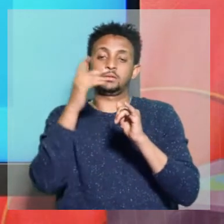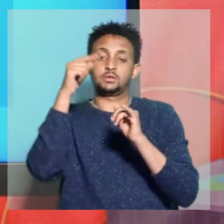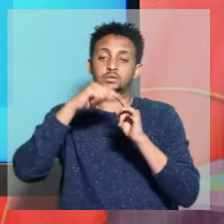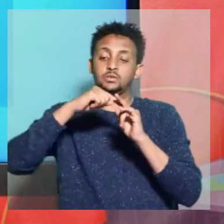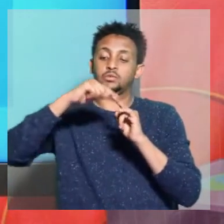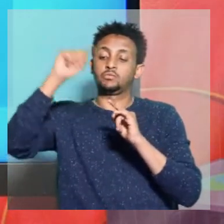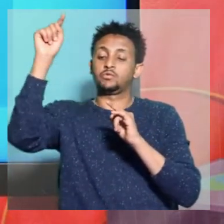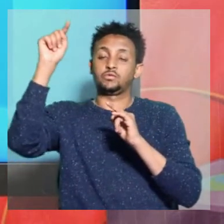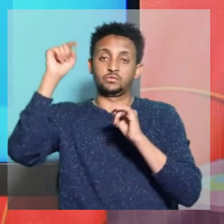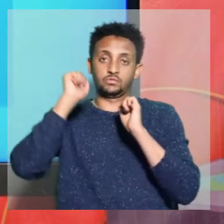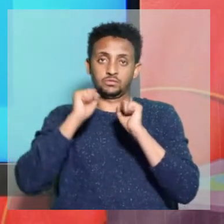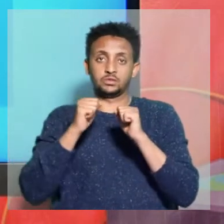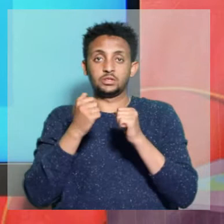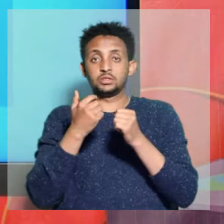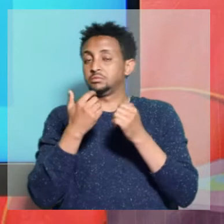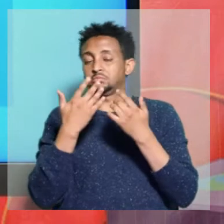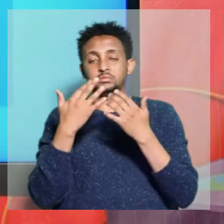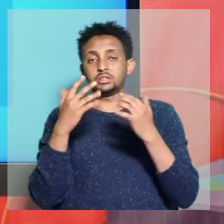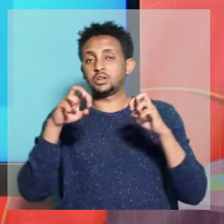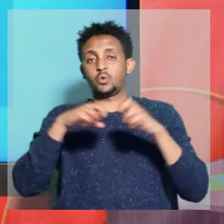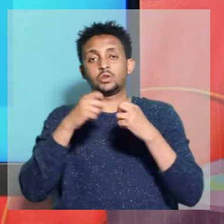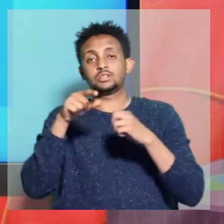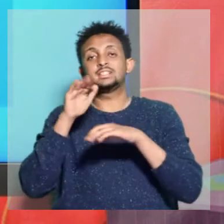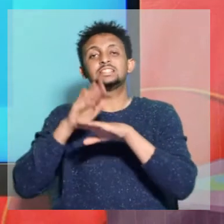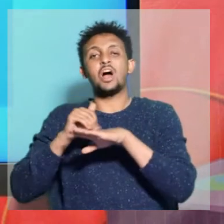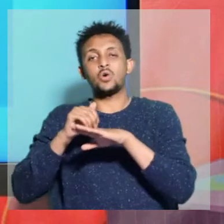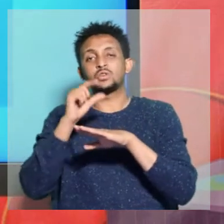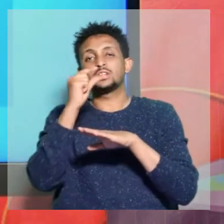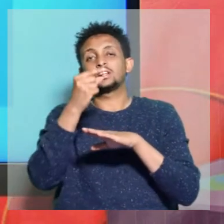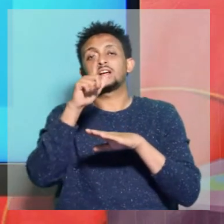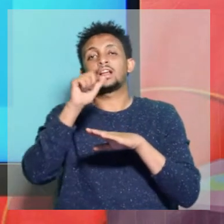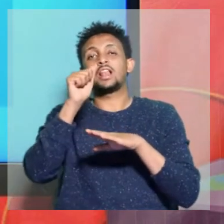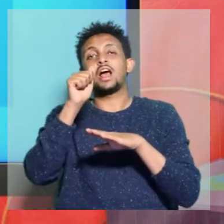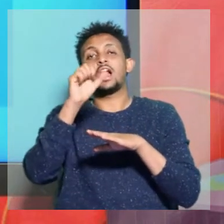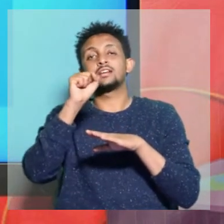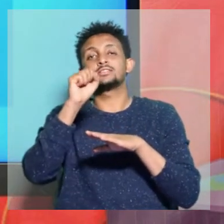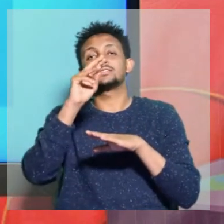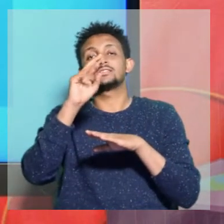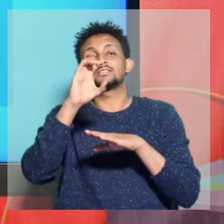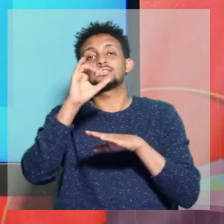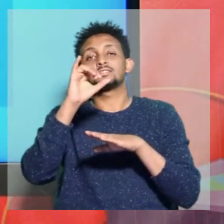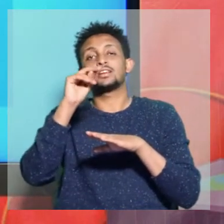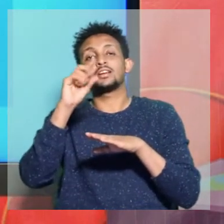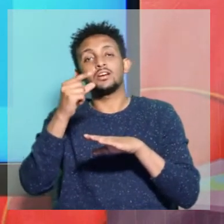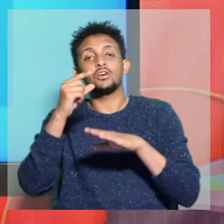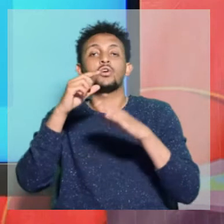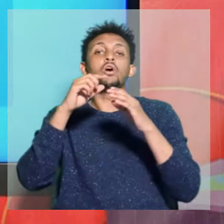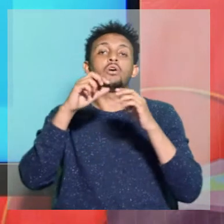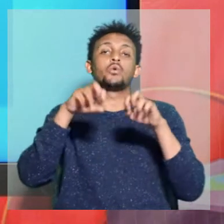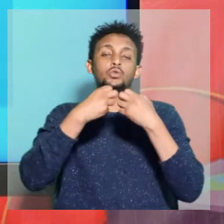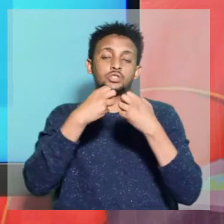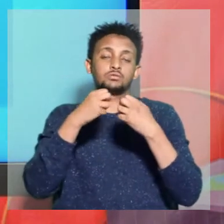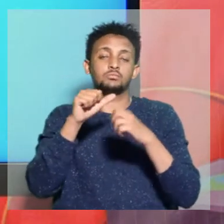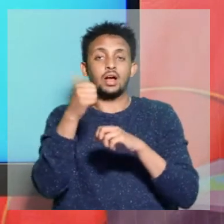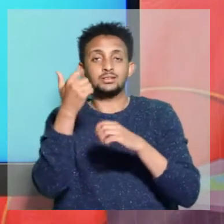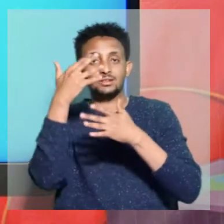move on this direction. Such type of collision is known to be glancing collision, depending on the lines of action. The